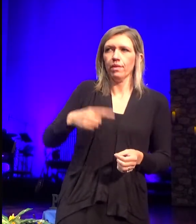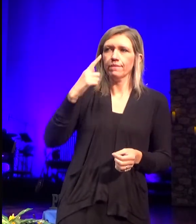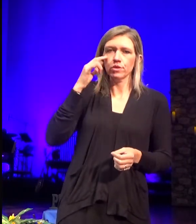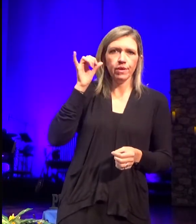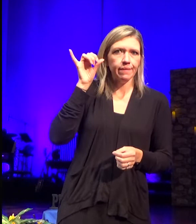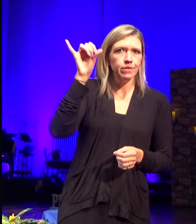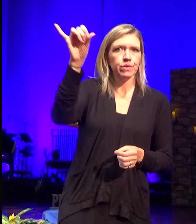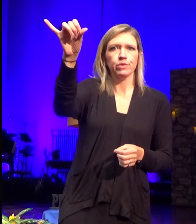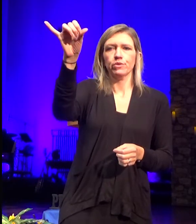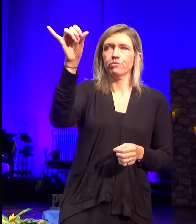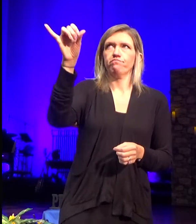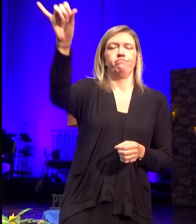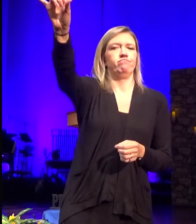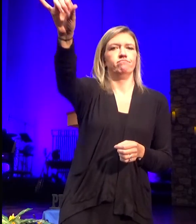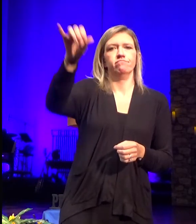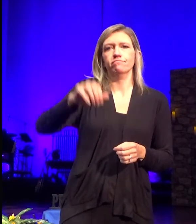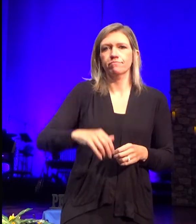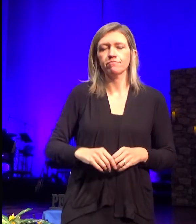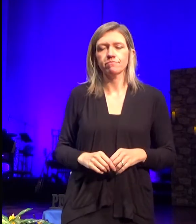forever and forever.